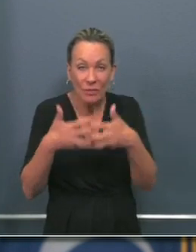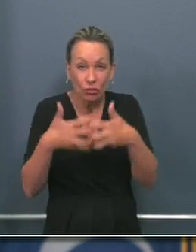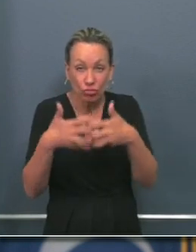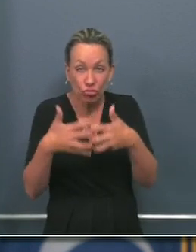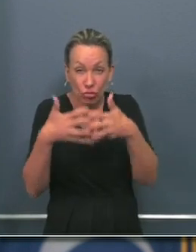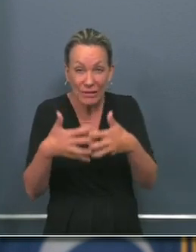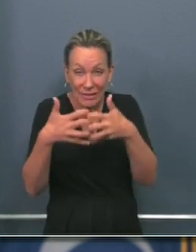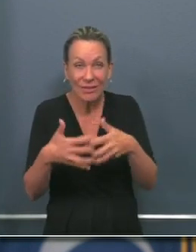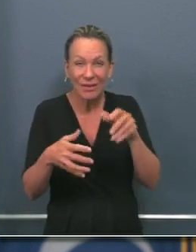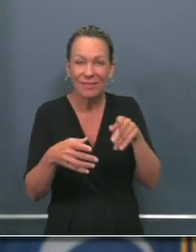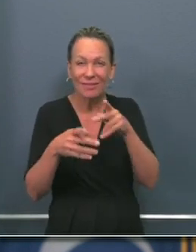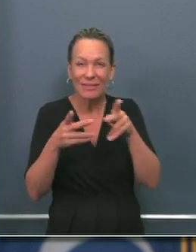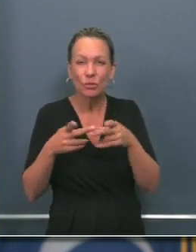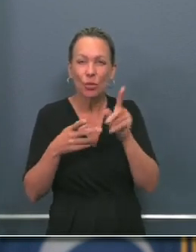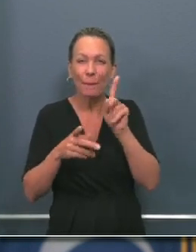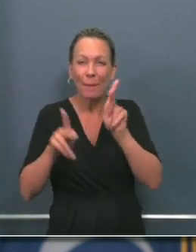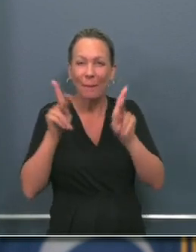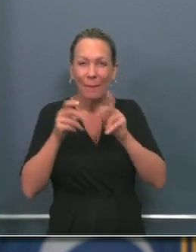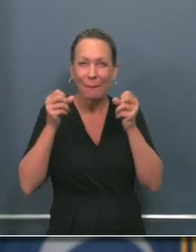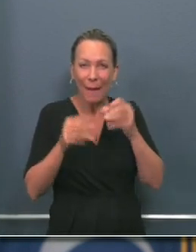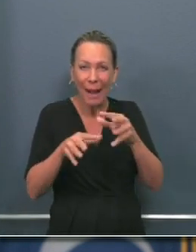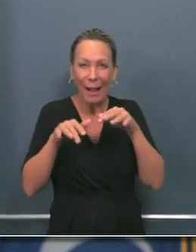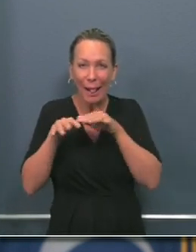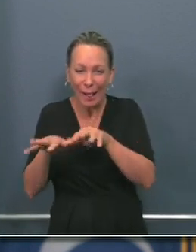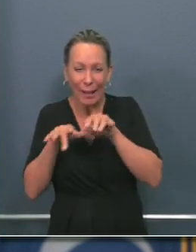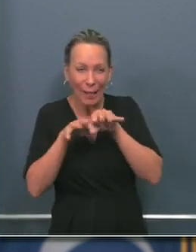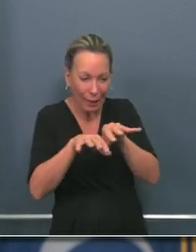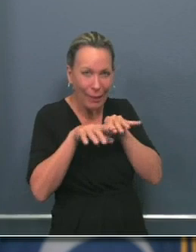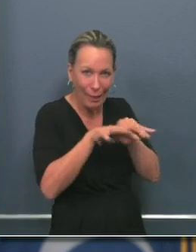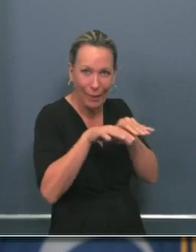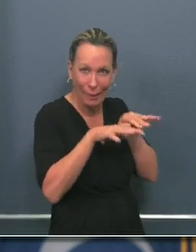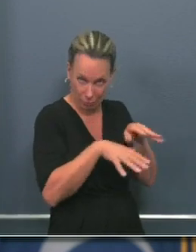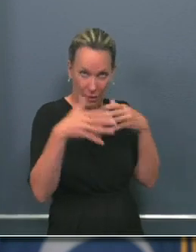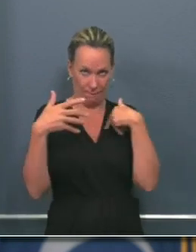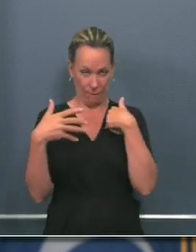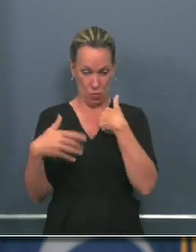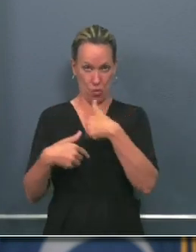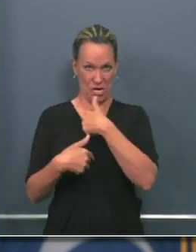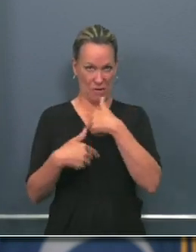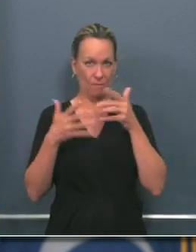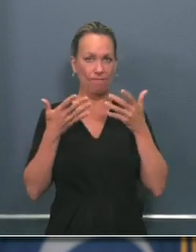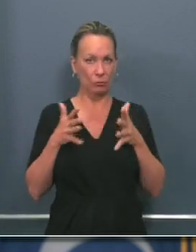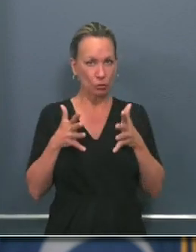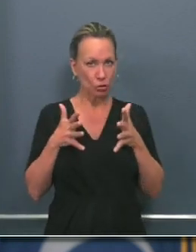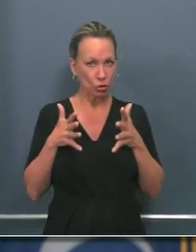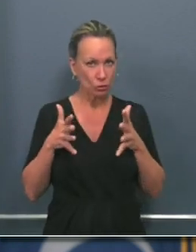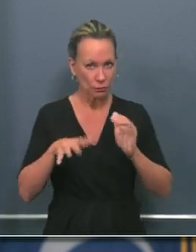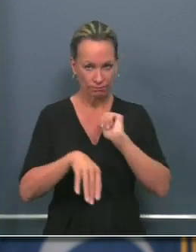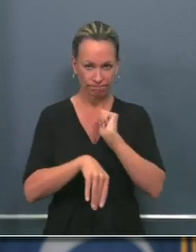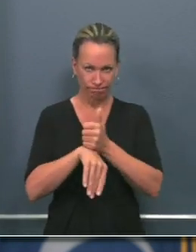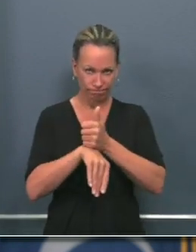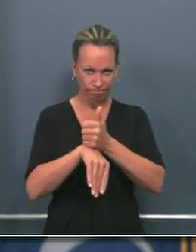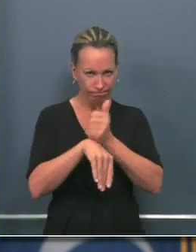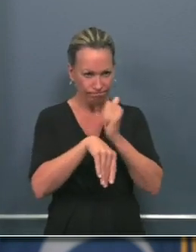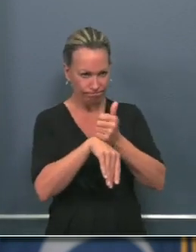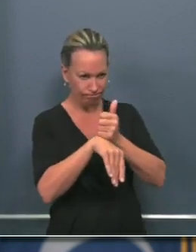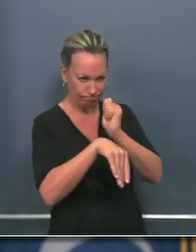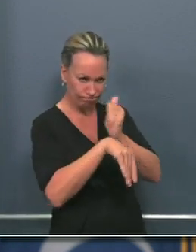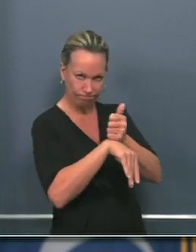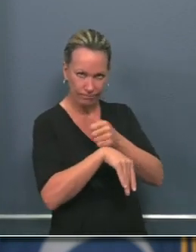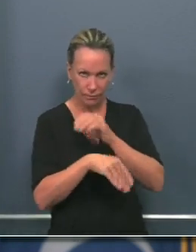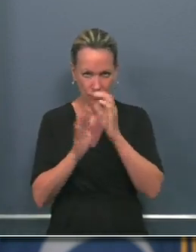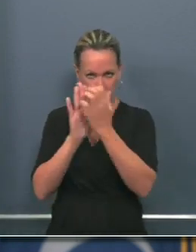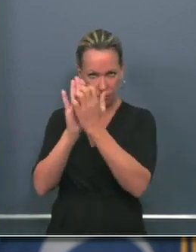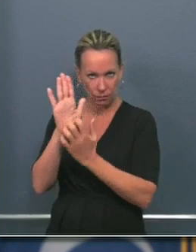meaningful modifications. Working at the county level, the regional level, we've made even more modifications. We'll be putting